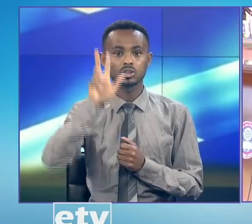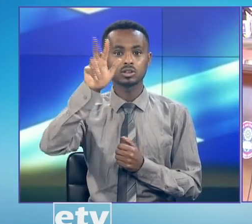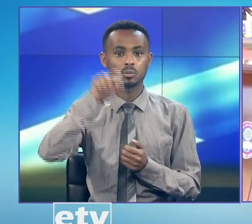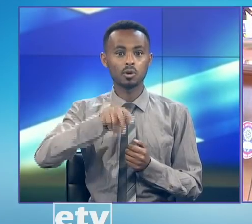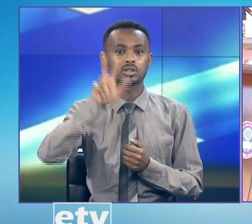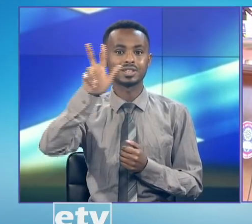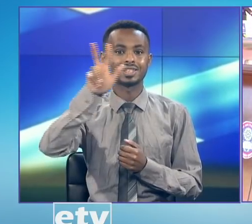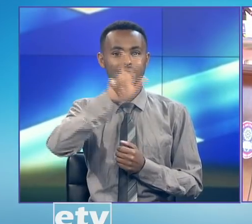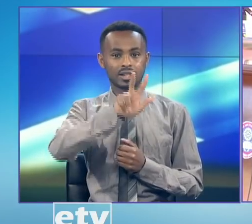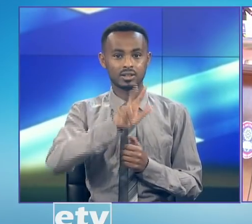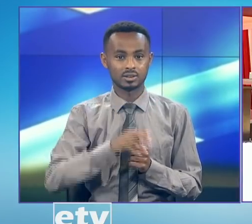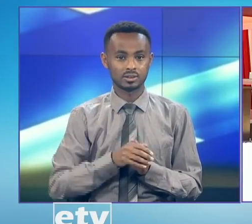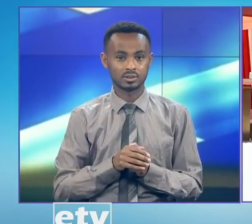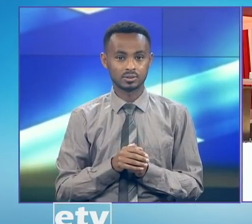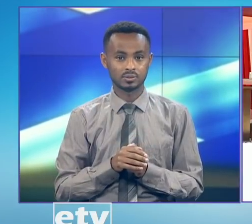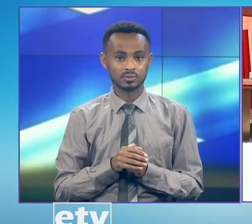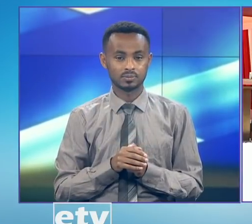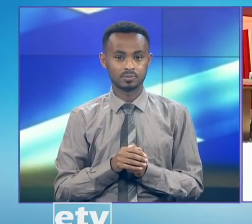3.33.